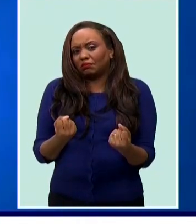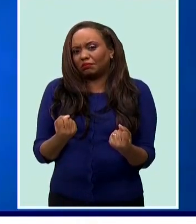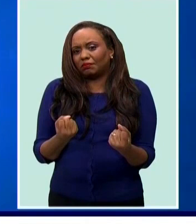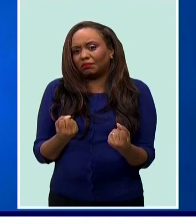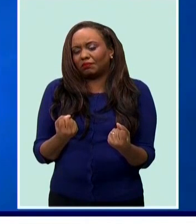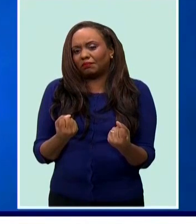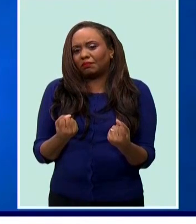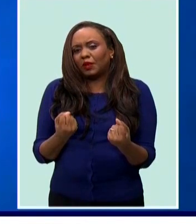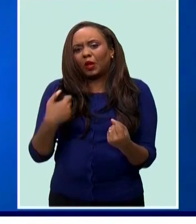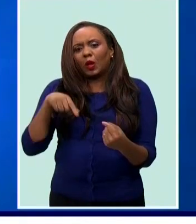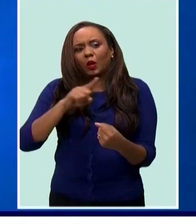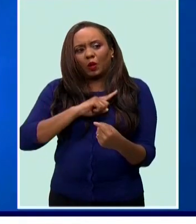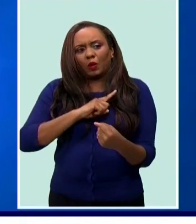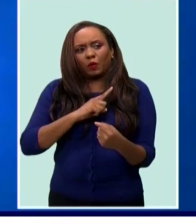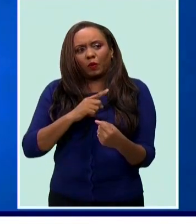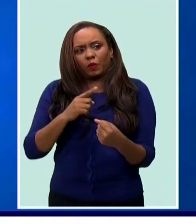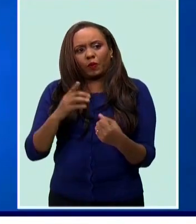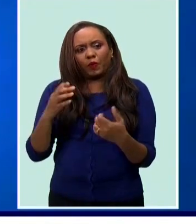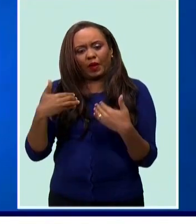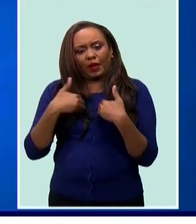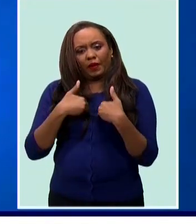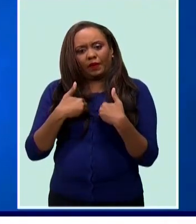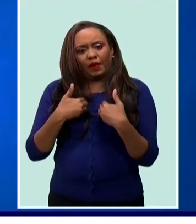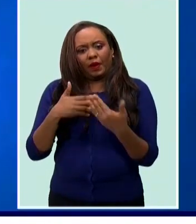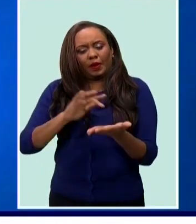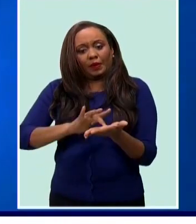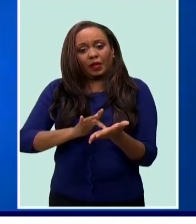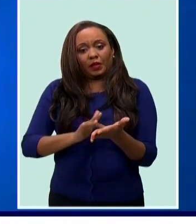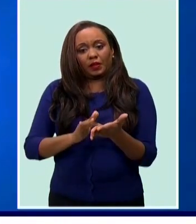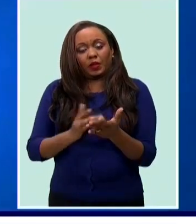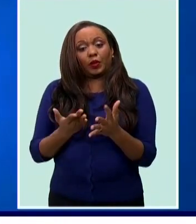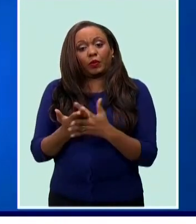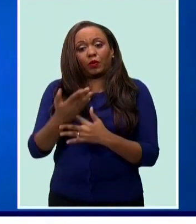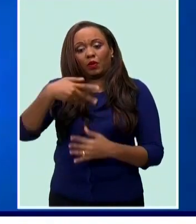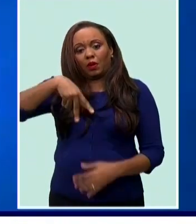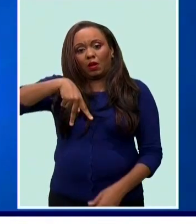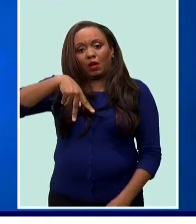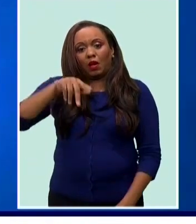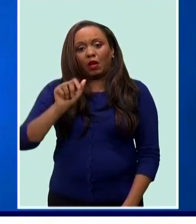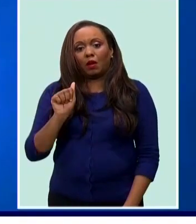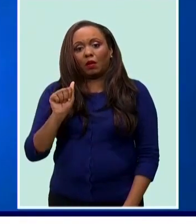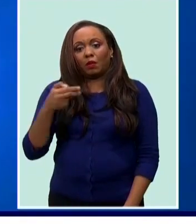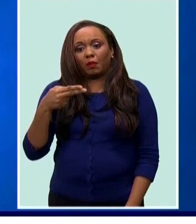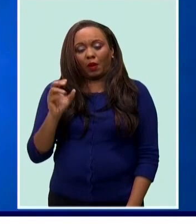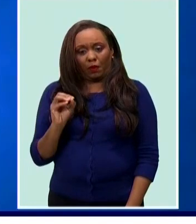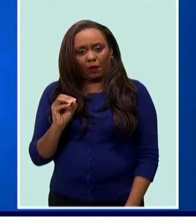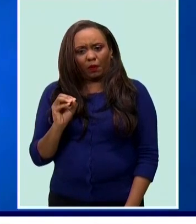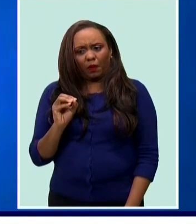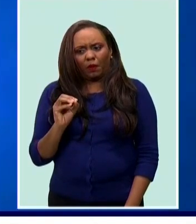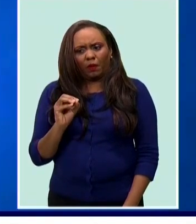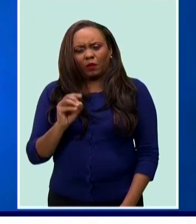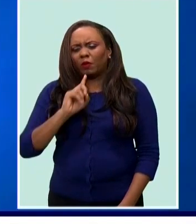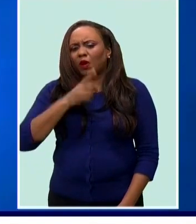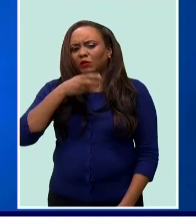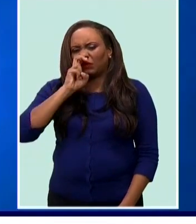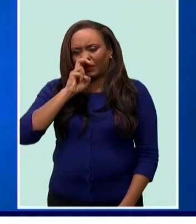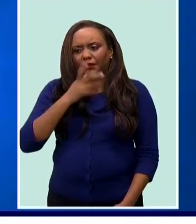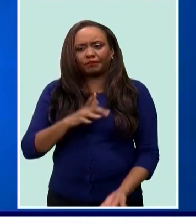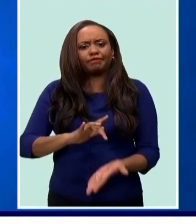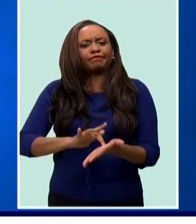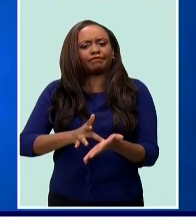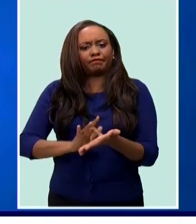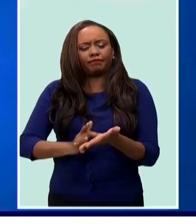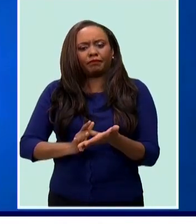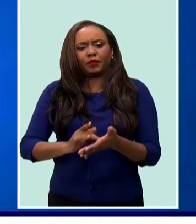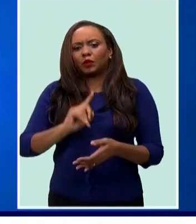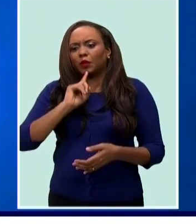through the PAHO revolving fund. We only buy vaccines from PAHO. They have a rigorous mechanism to